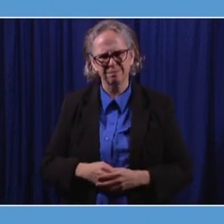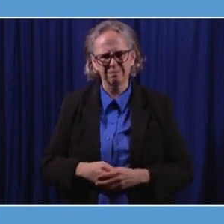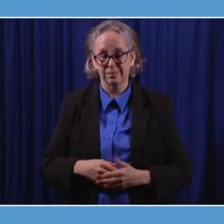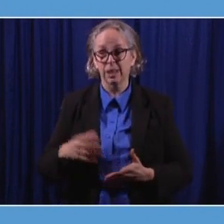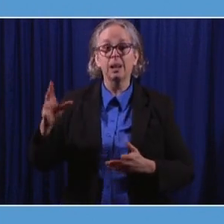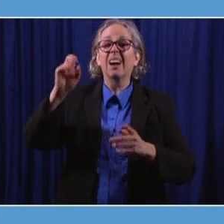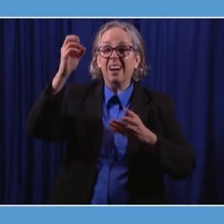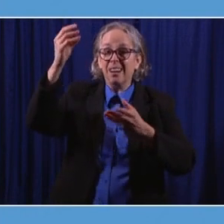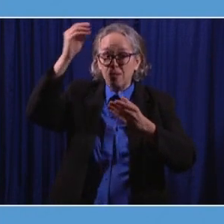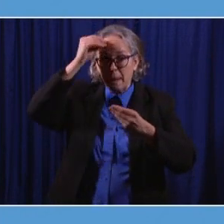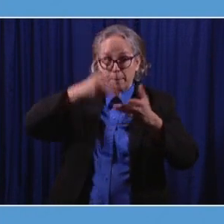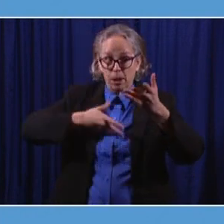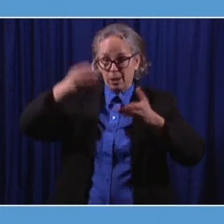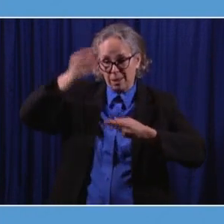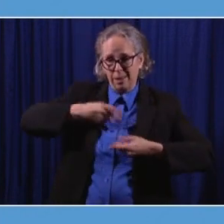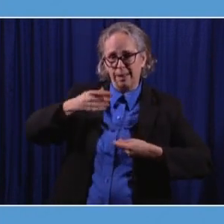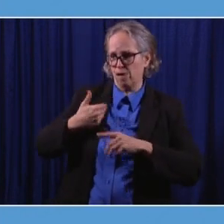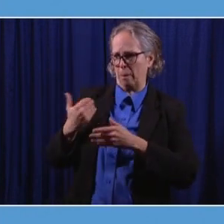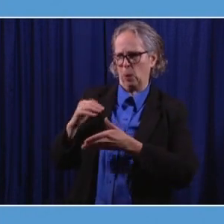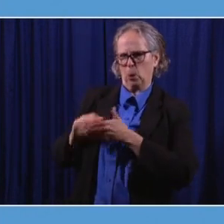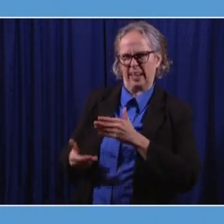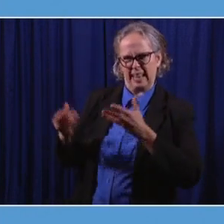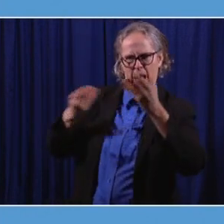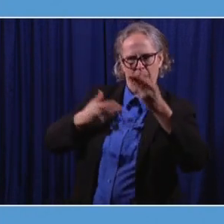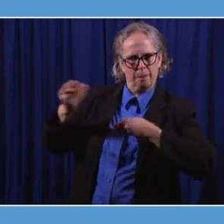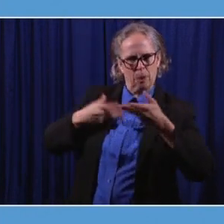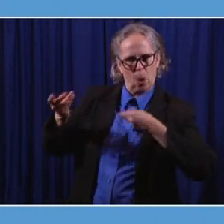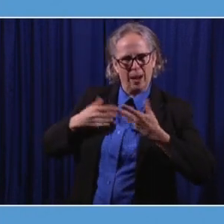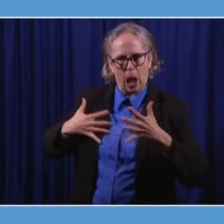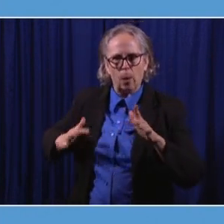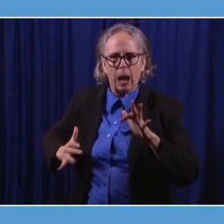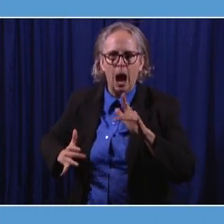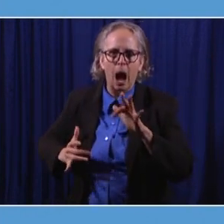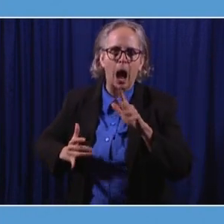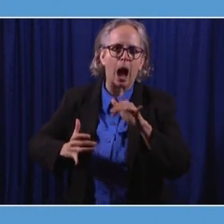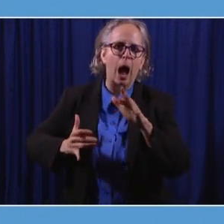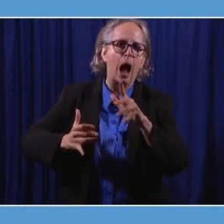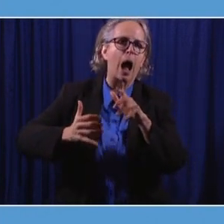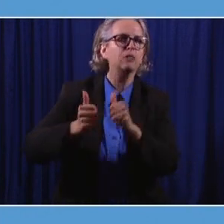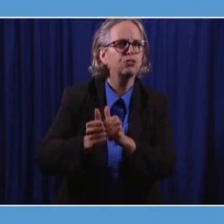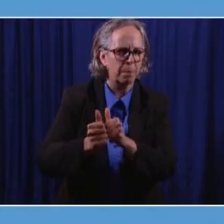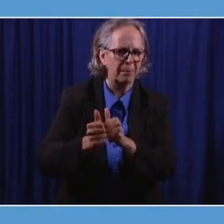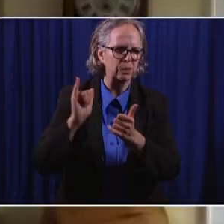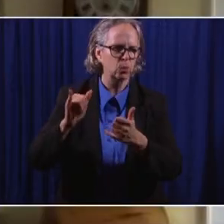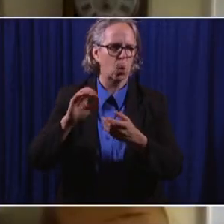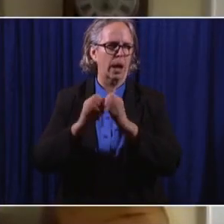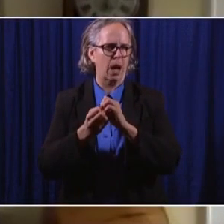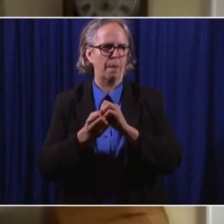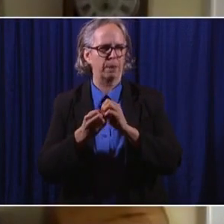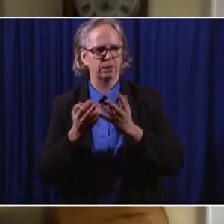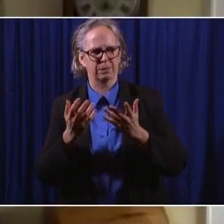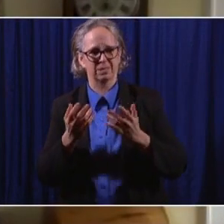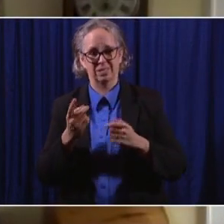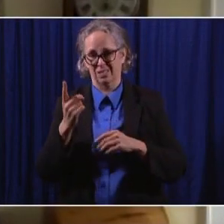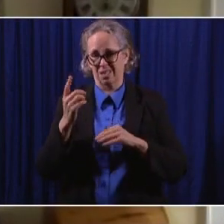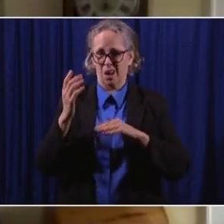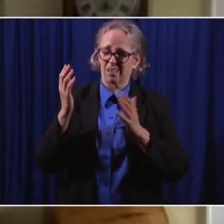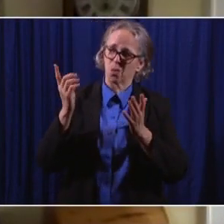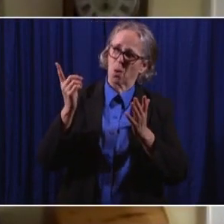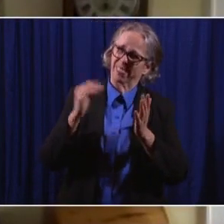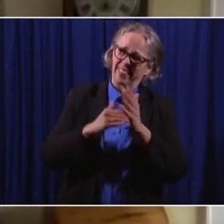So again, we are now hovering right around 1,000. We certainly want to keep that